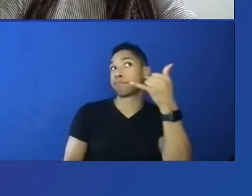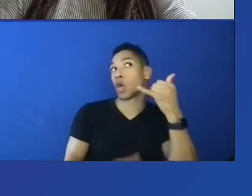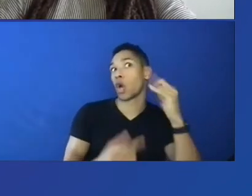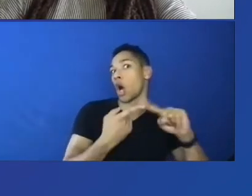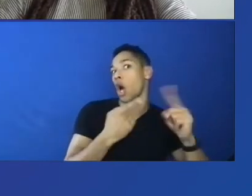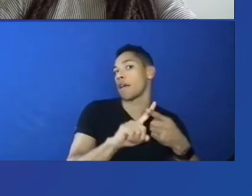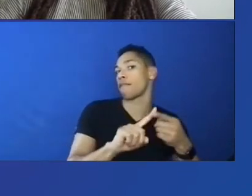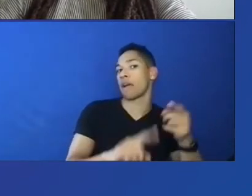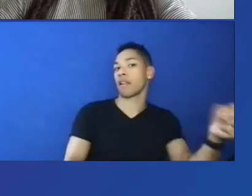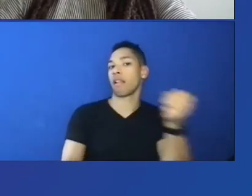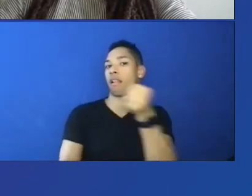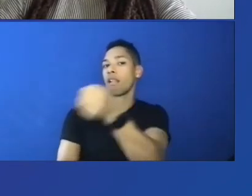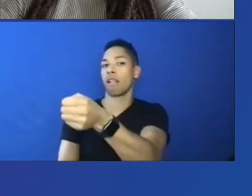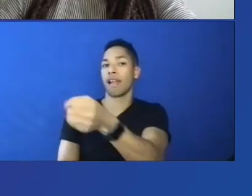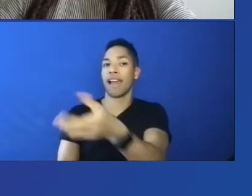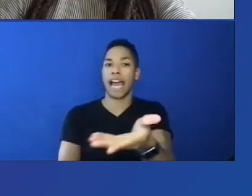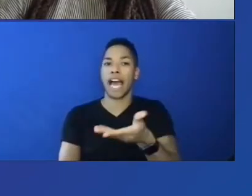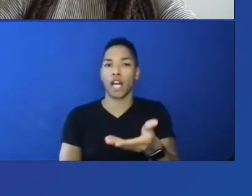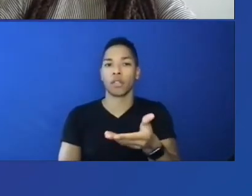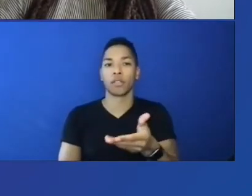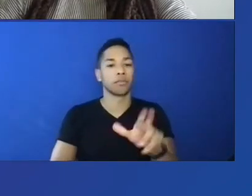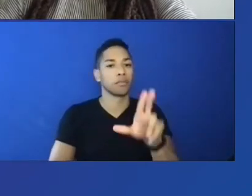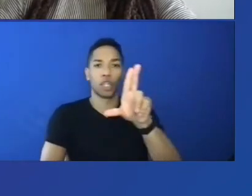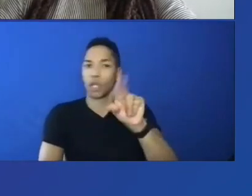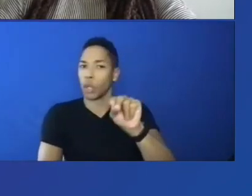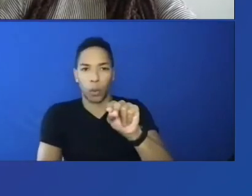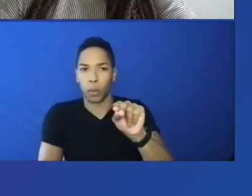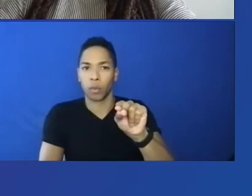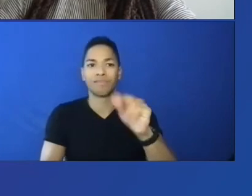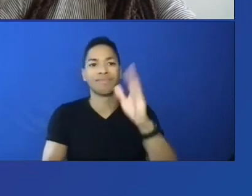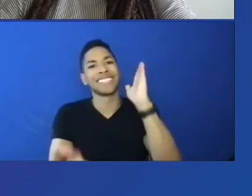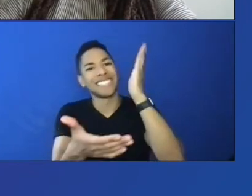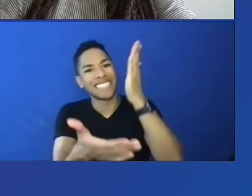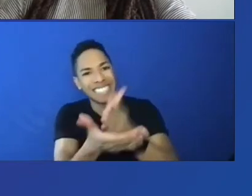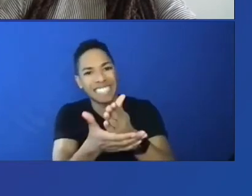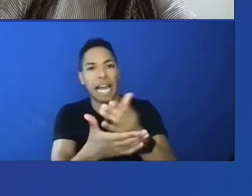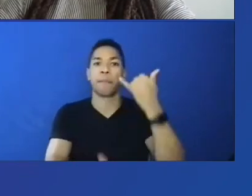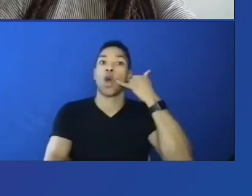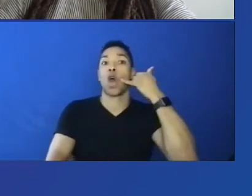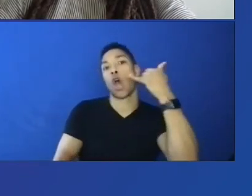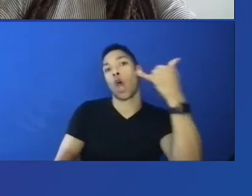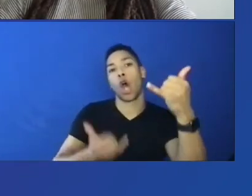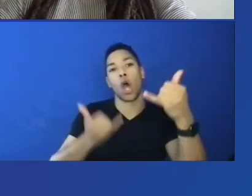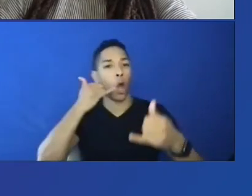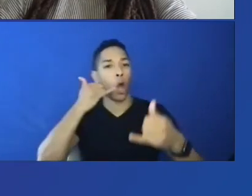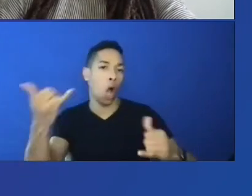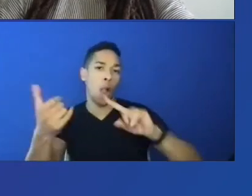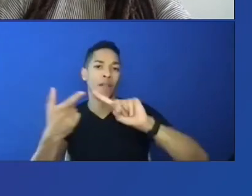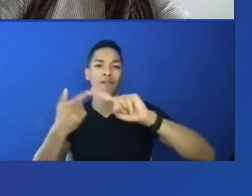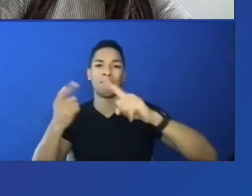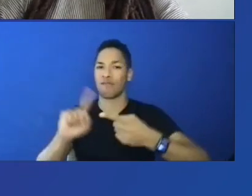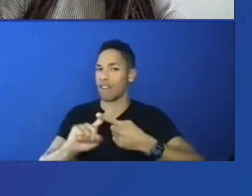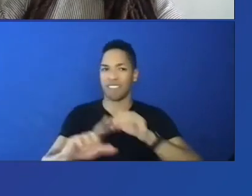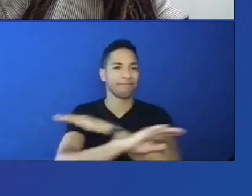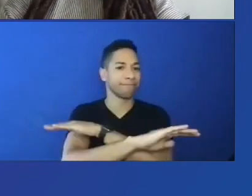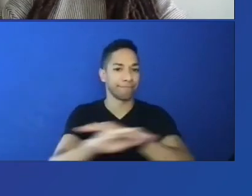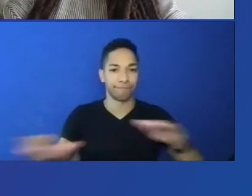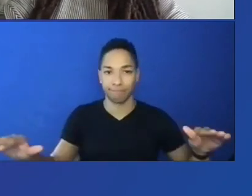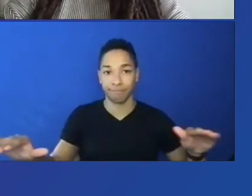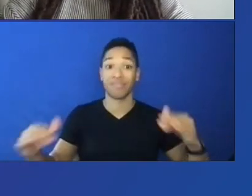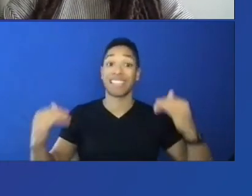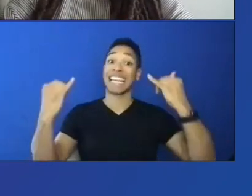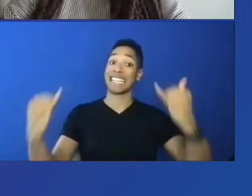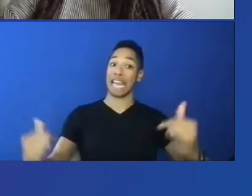and fill a position. No, we're going to have to stop making those calls, and we're going to start having